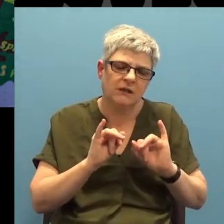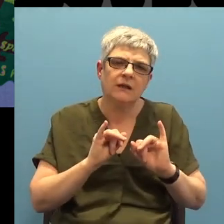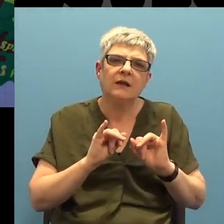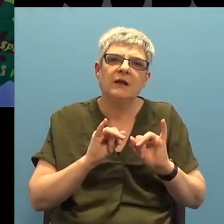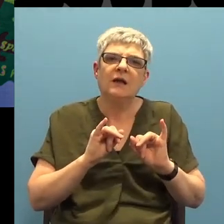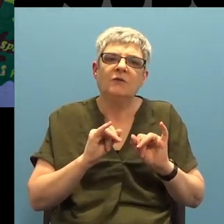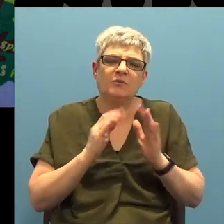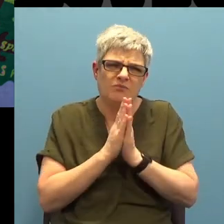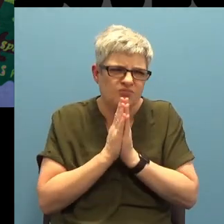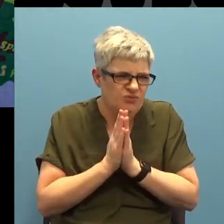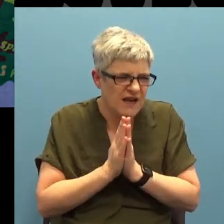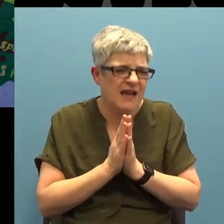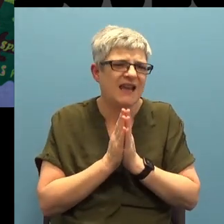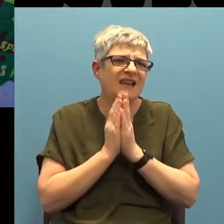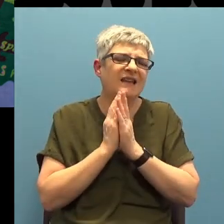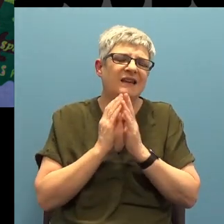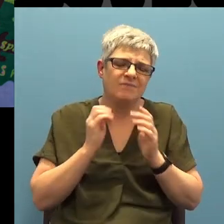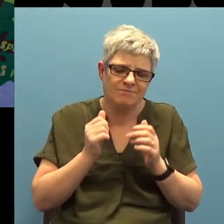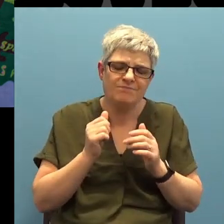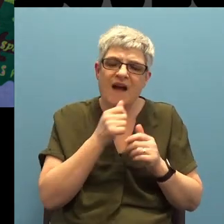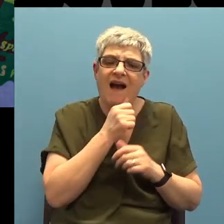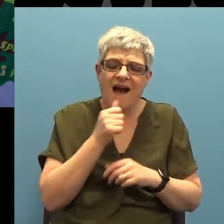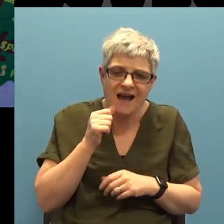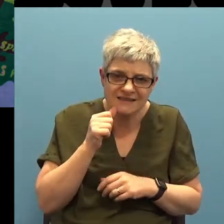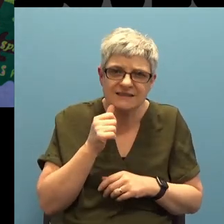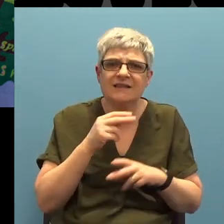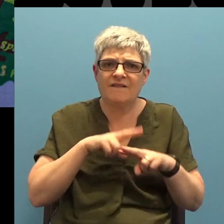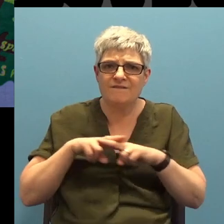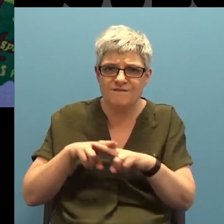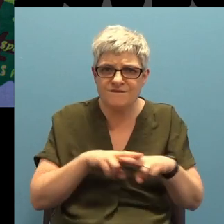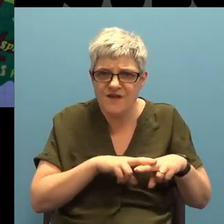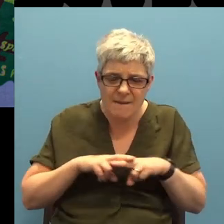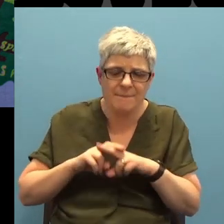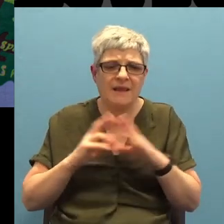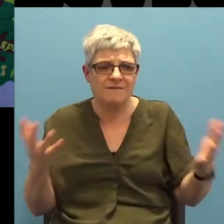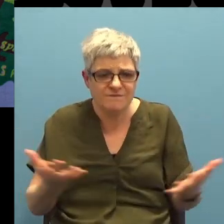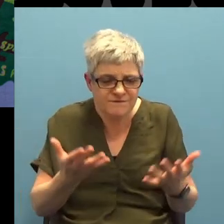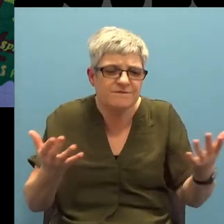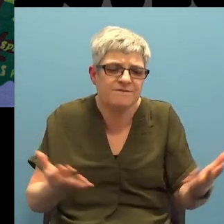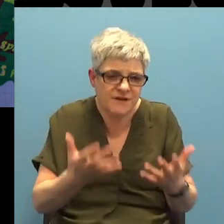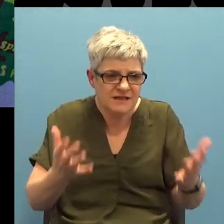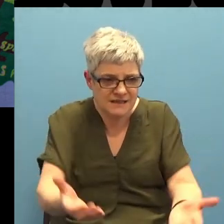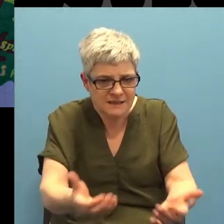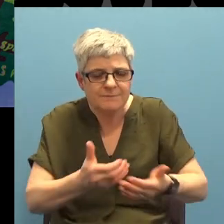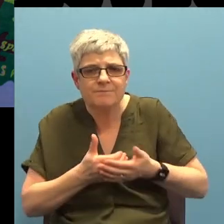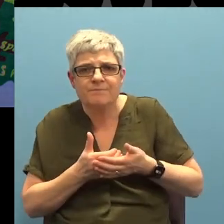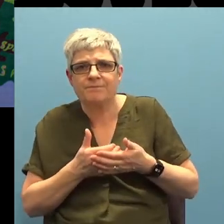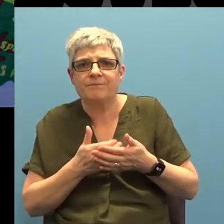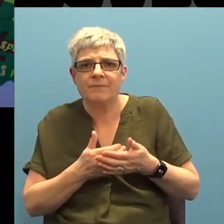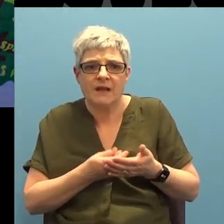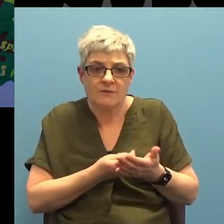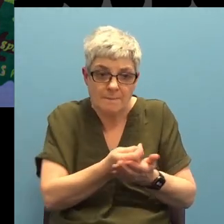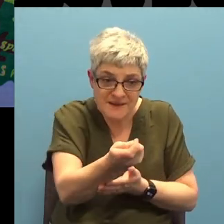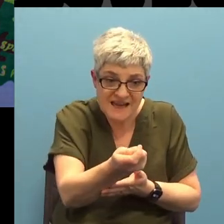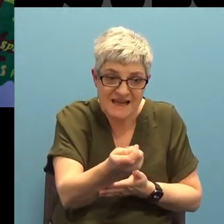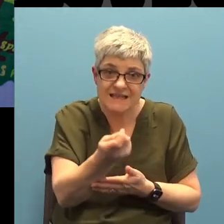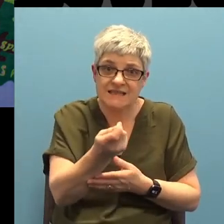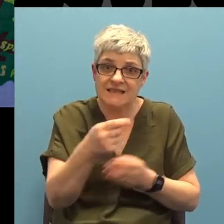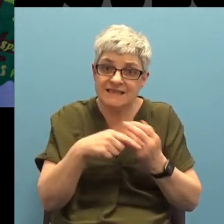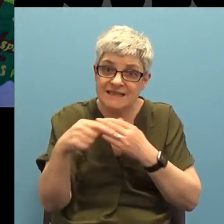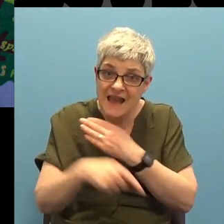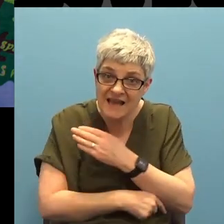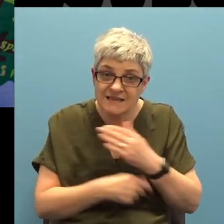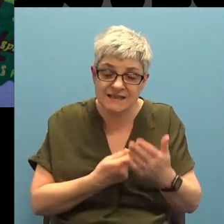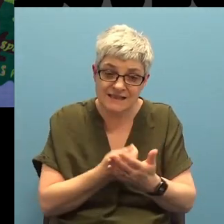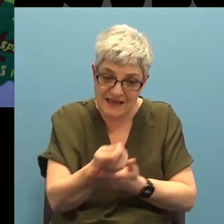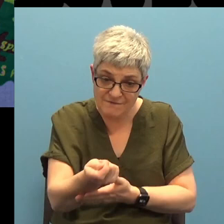been praying hard for him, and my aunt and her family have rallied around him and taken him in. They've paid his drug debt. They've gave him money for